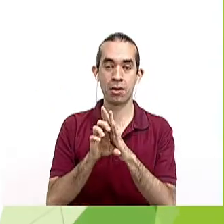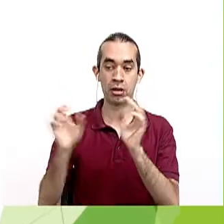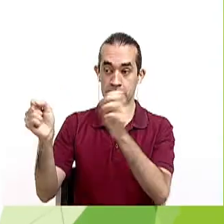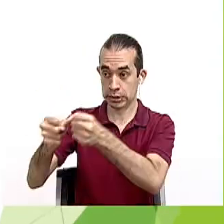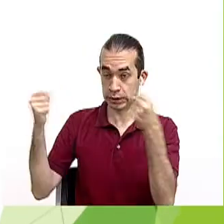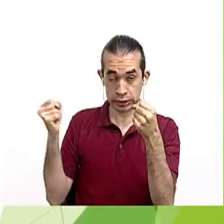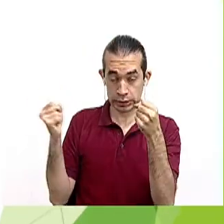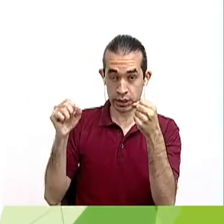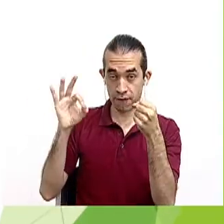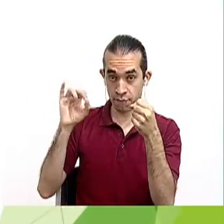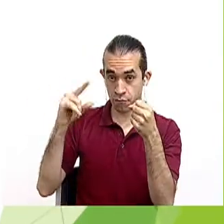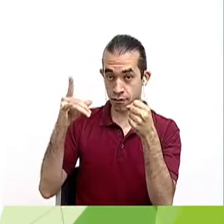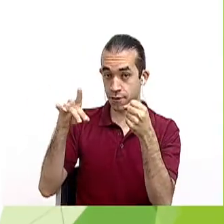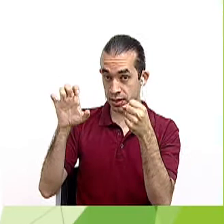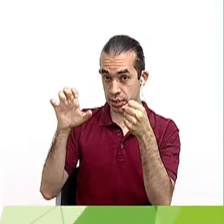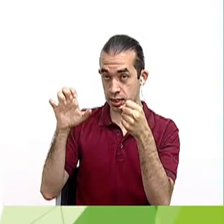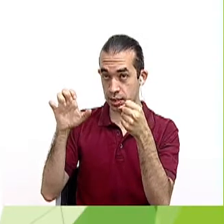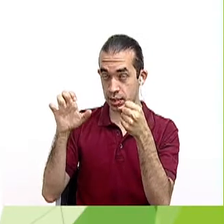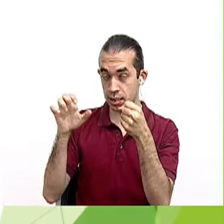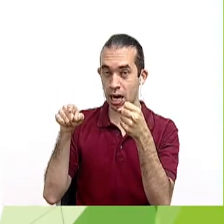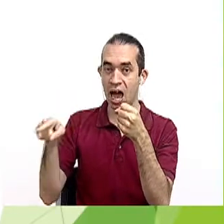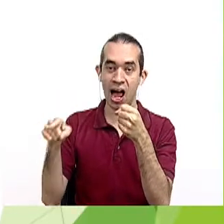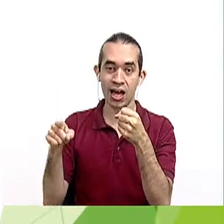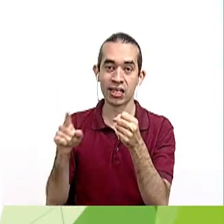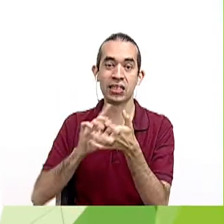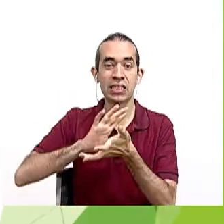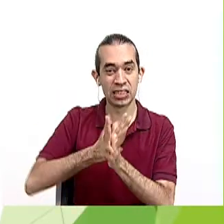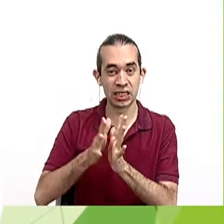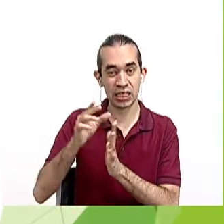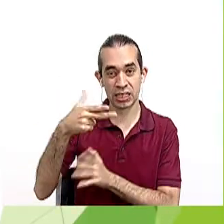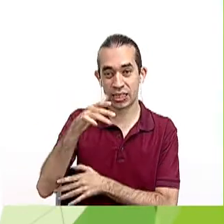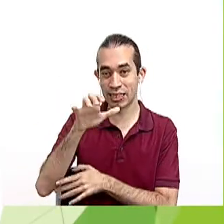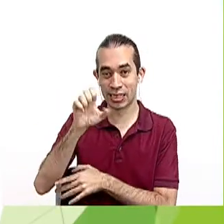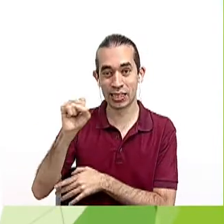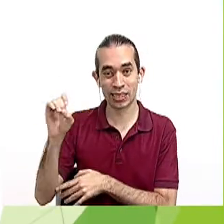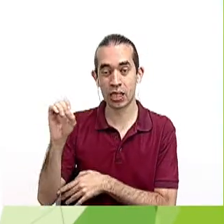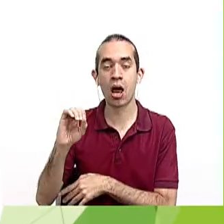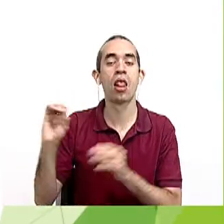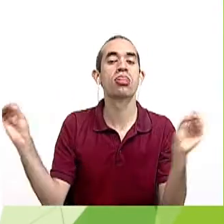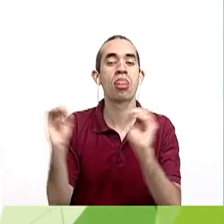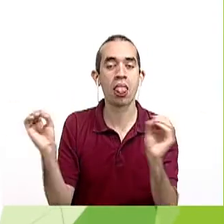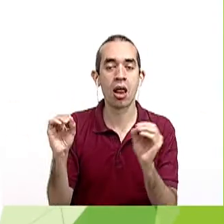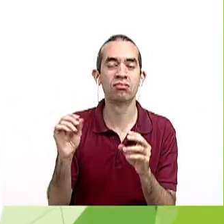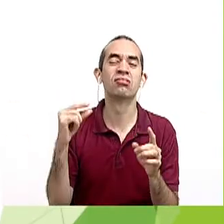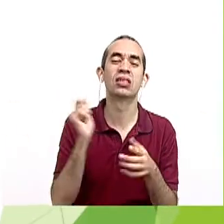the refrigerator, so there isn't any cheese in the fridge.